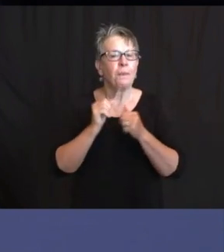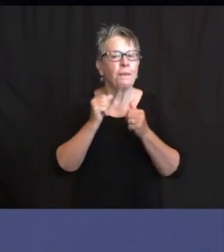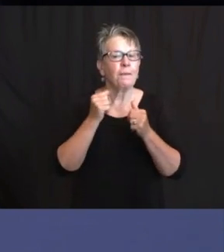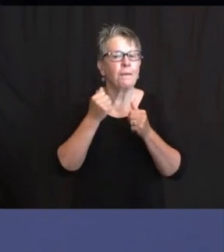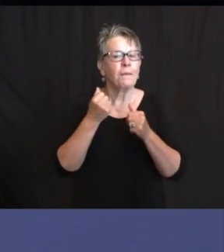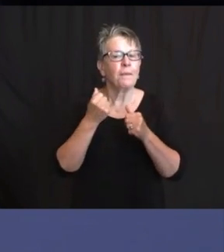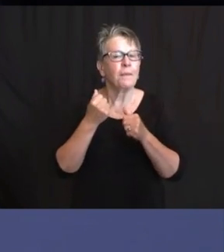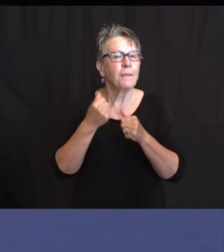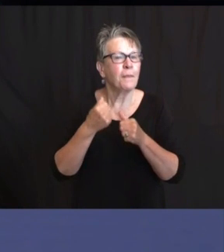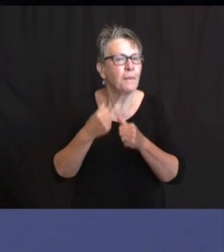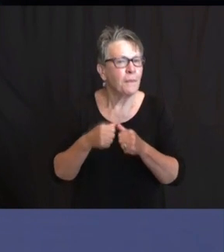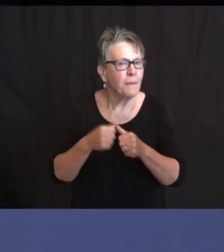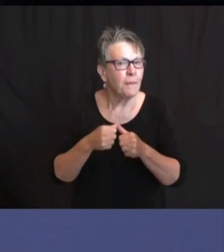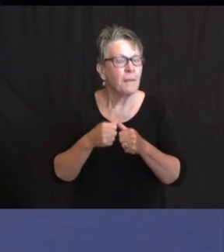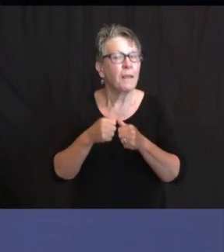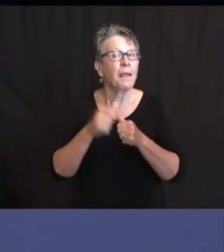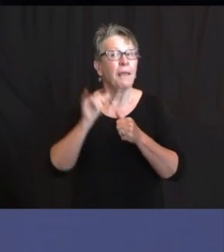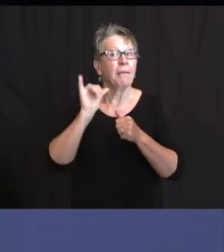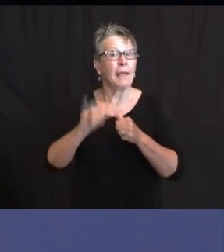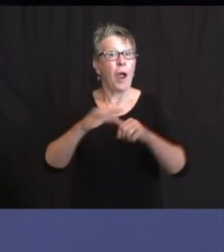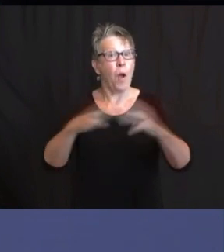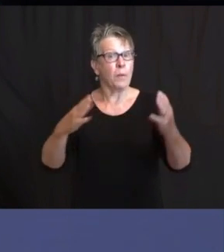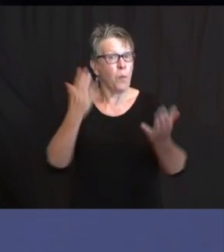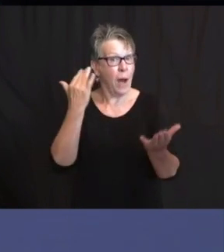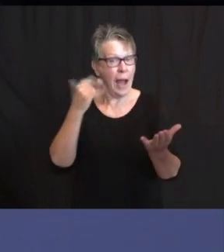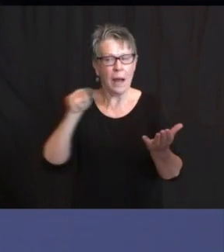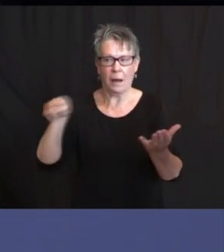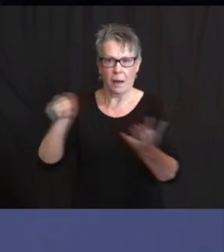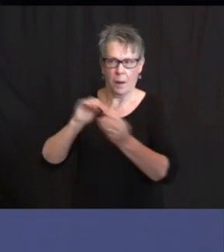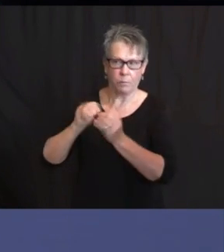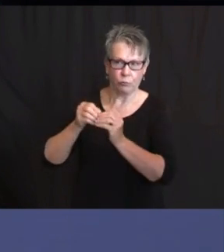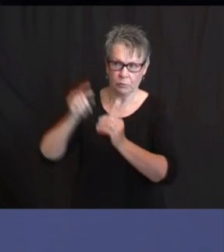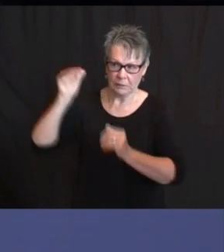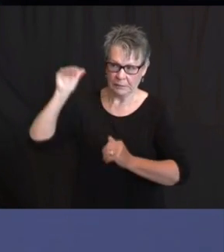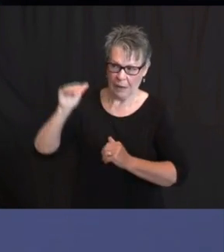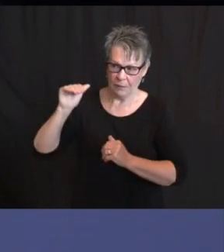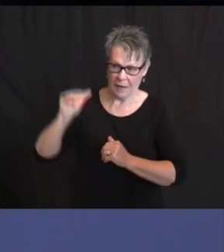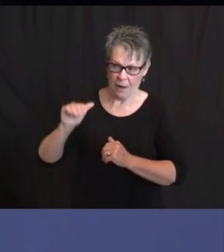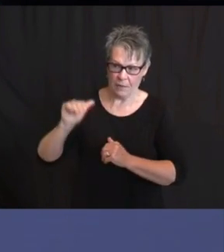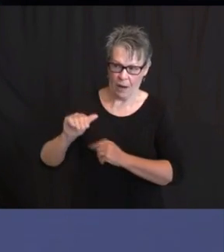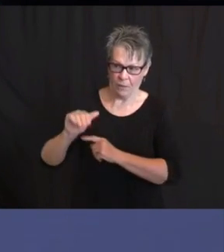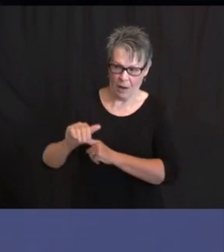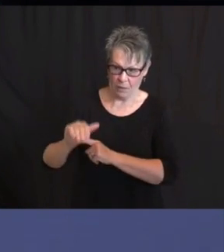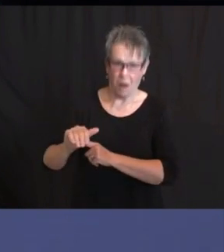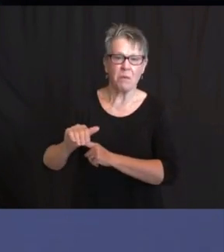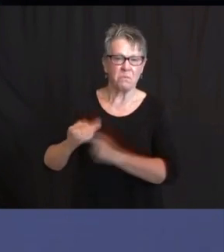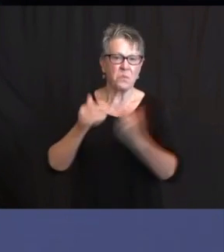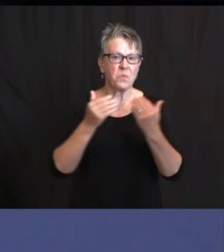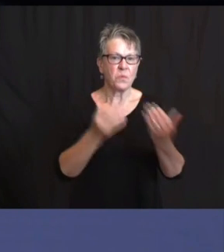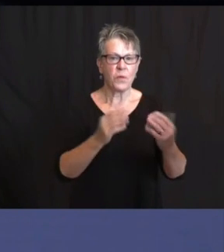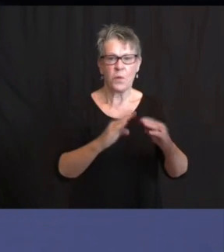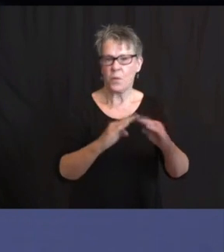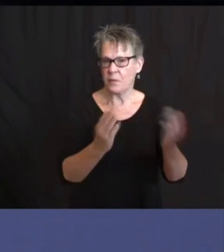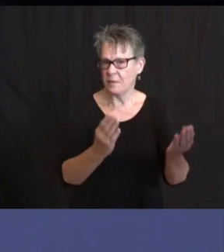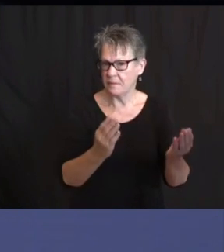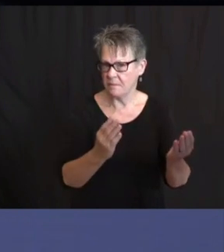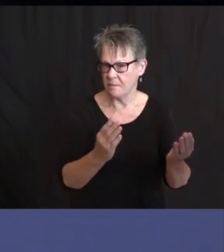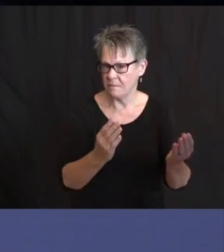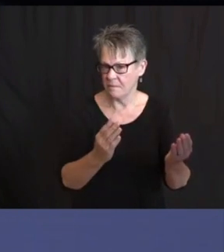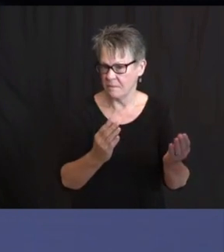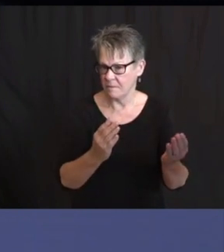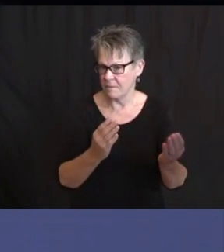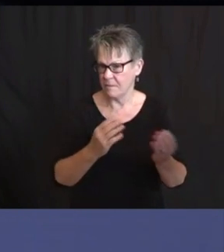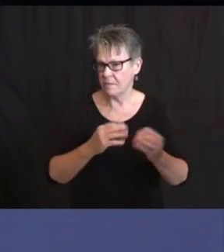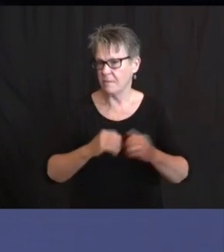opportunity to begin reopening. Increasing cases and hospitalizations in states like Texas, Arizona,